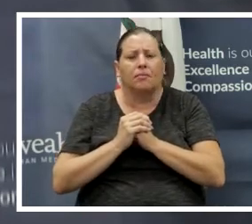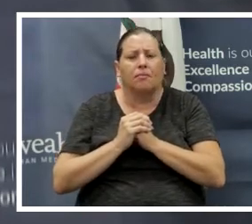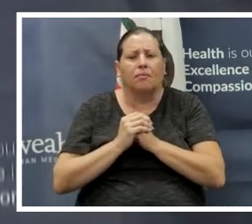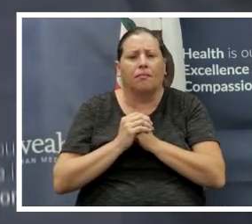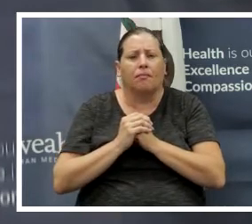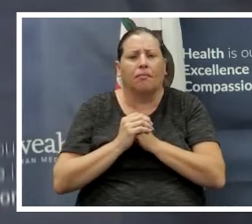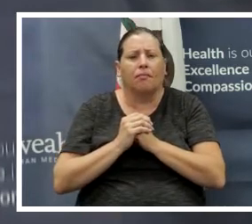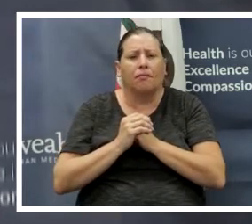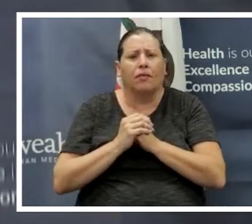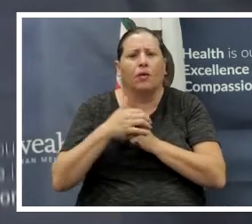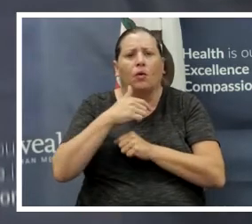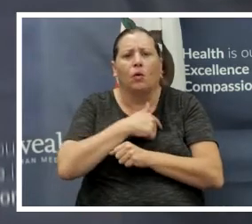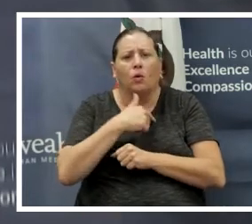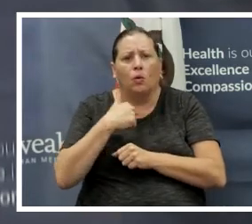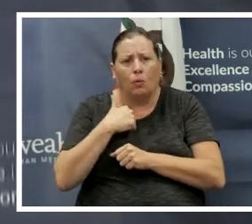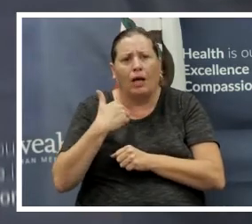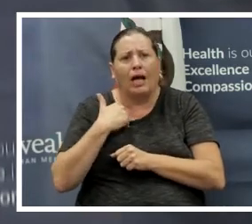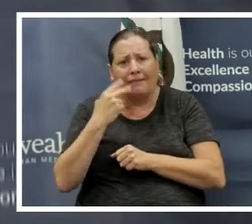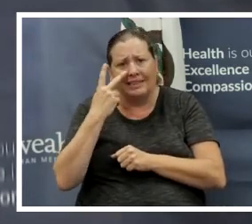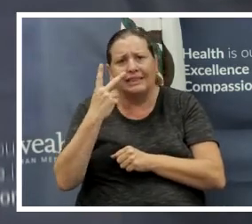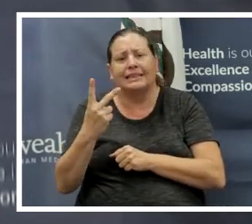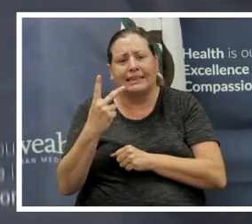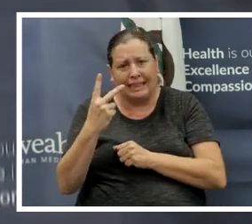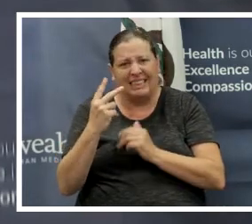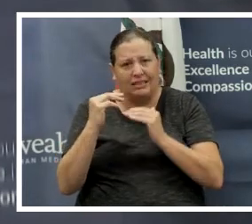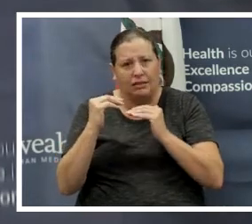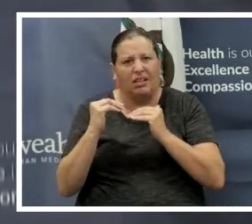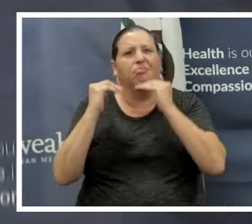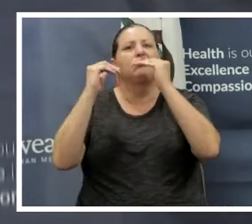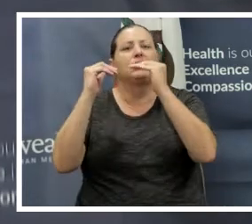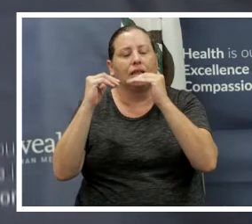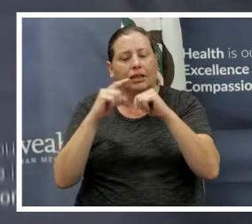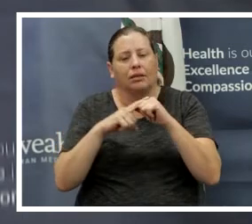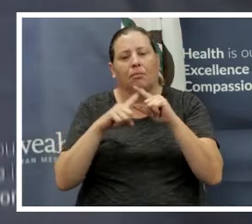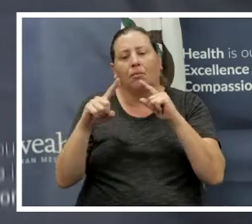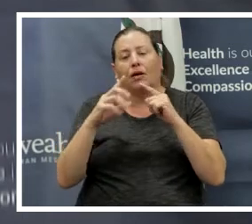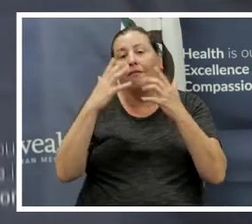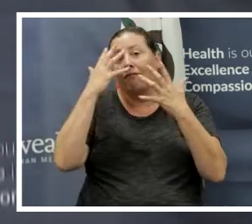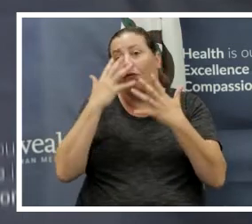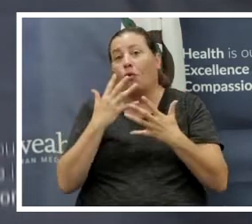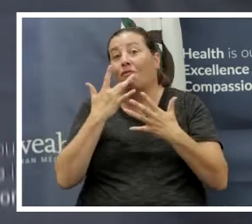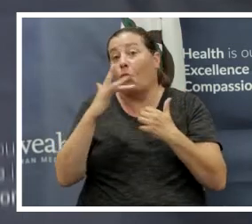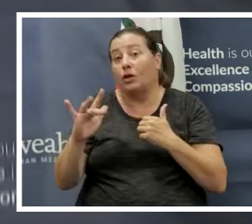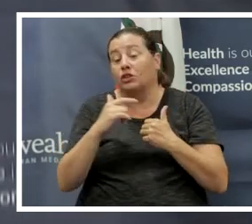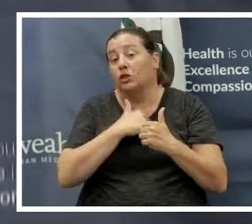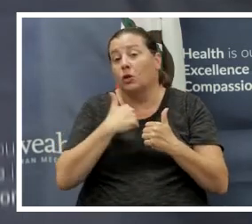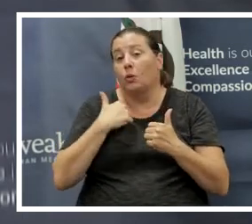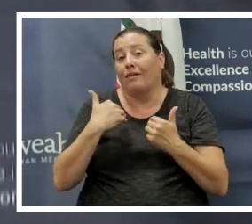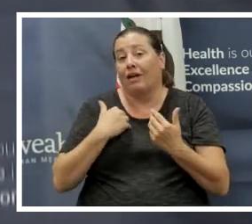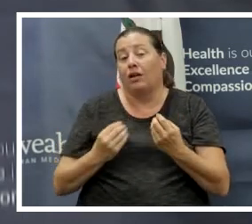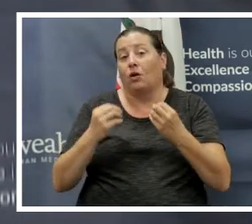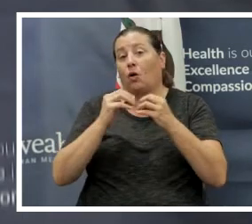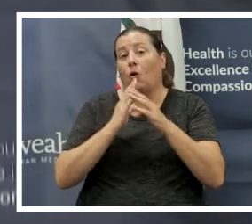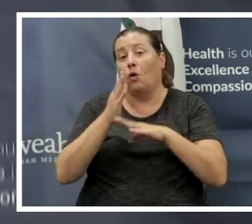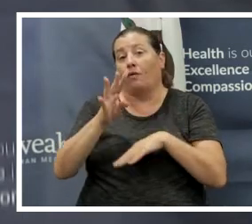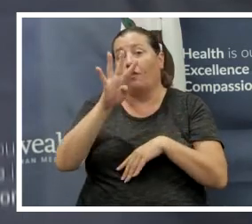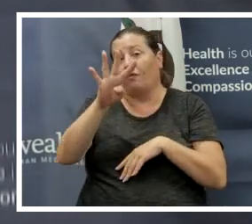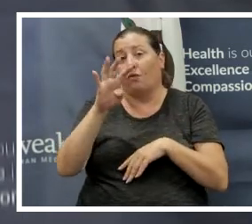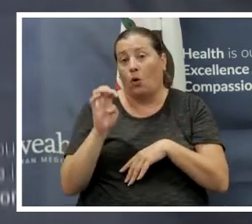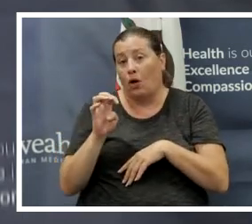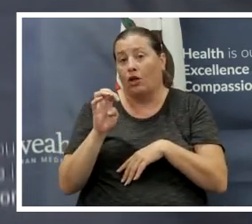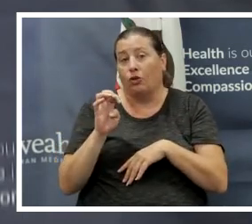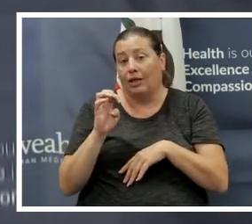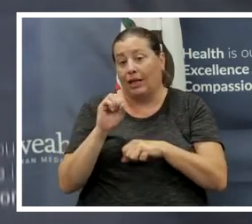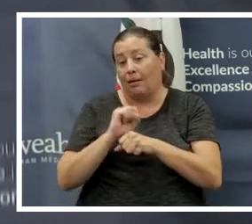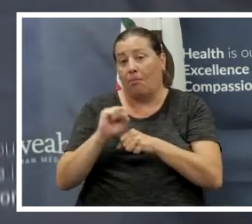we have seen an uptick. Fortunately, we've had almost 400 employees over the course of this